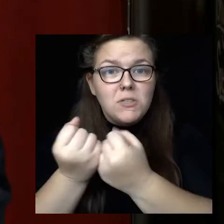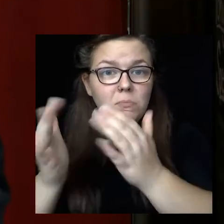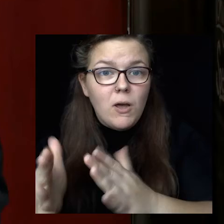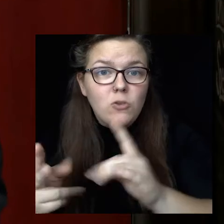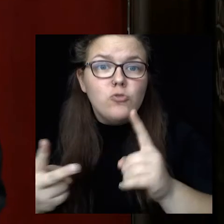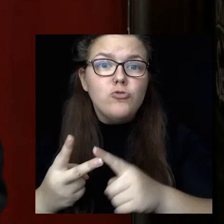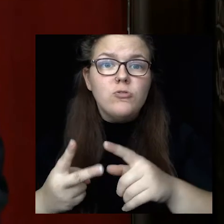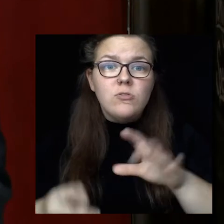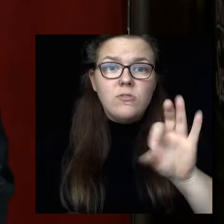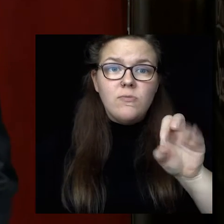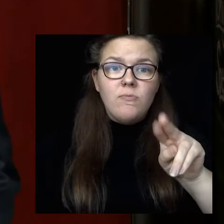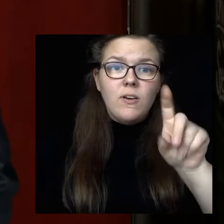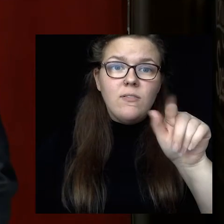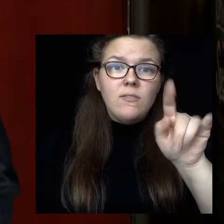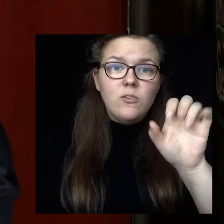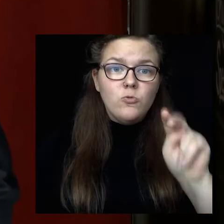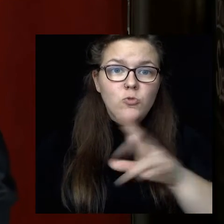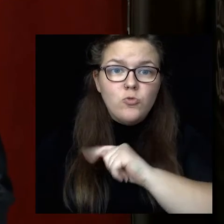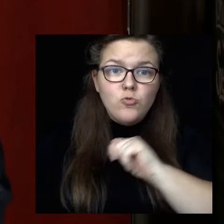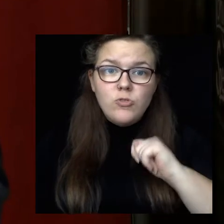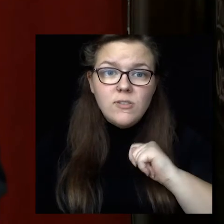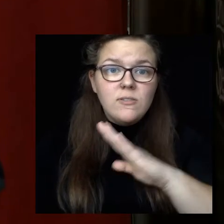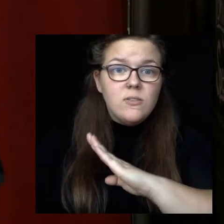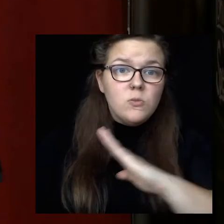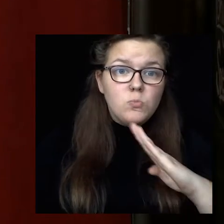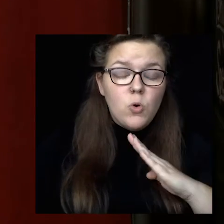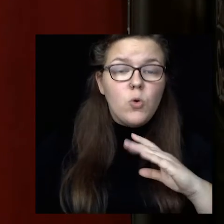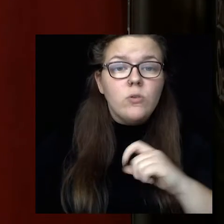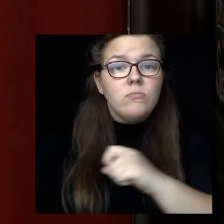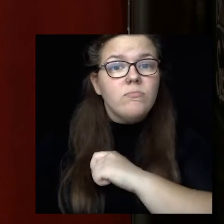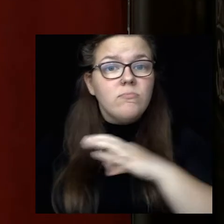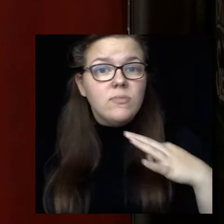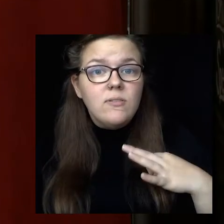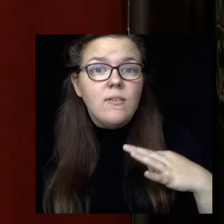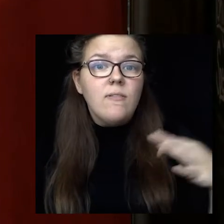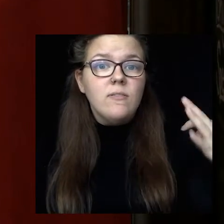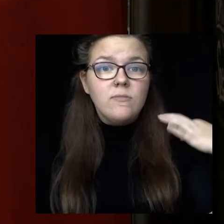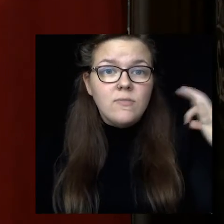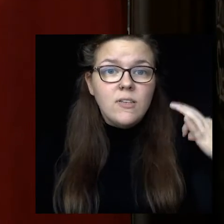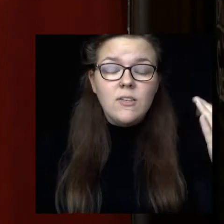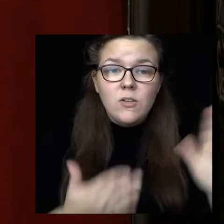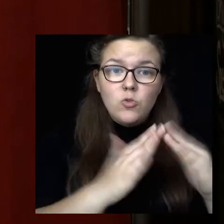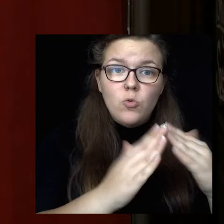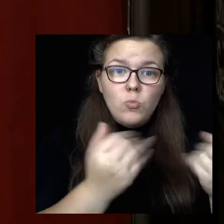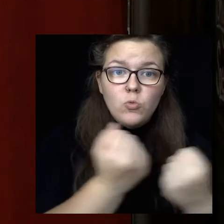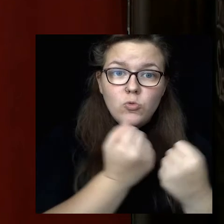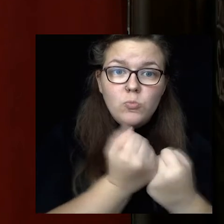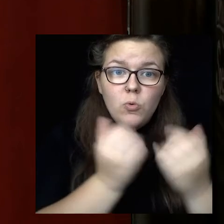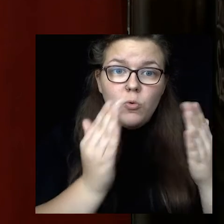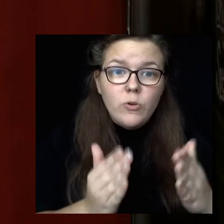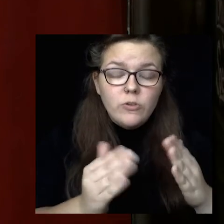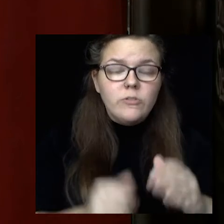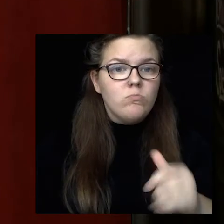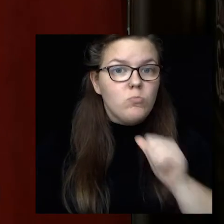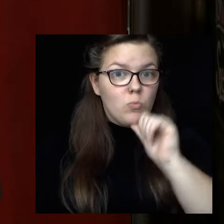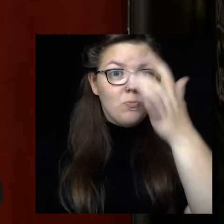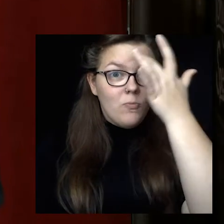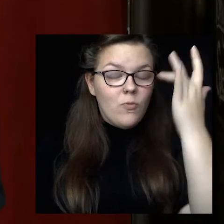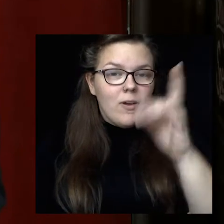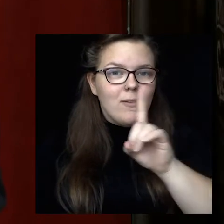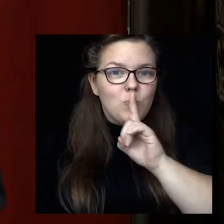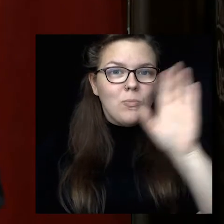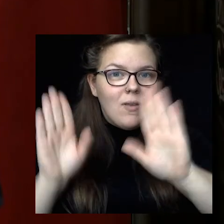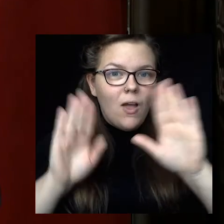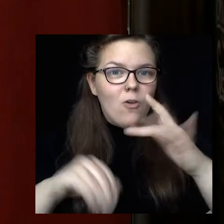our foundation trustees, our board members, staff and volunteers, and community supporters. Don't forget, our silent auction is open